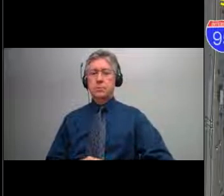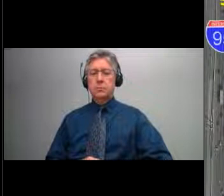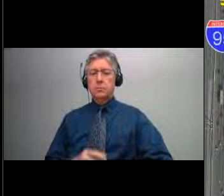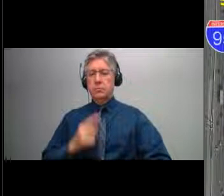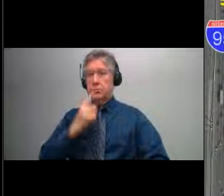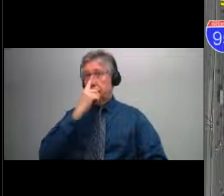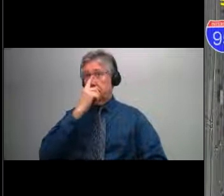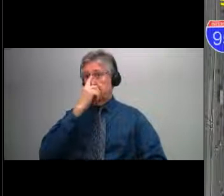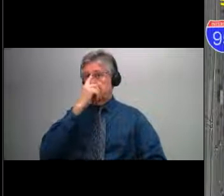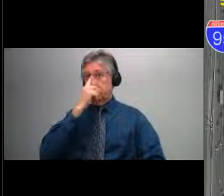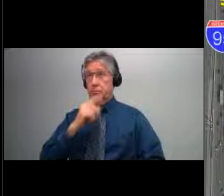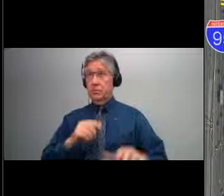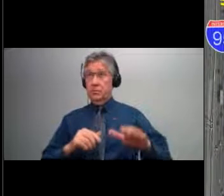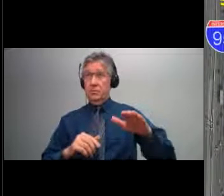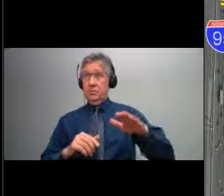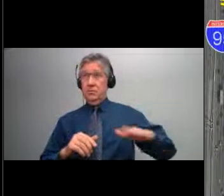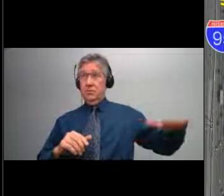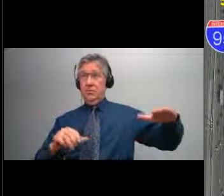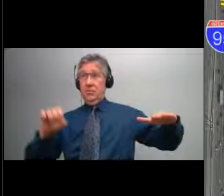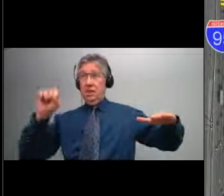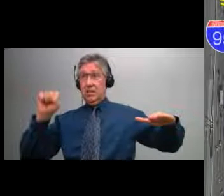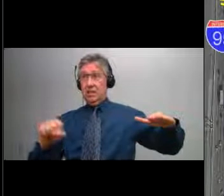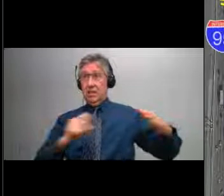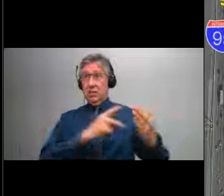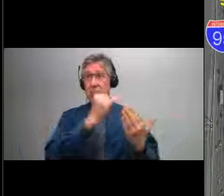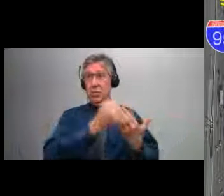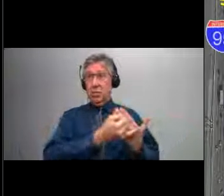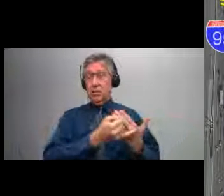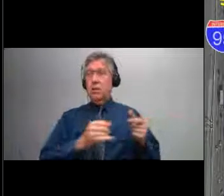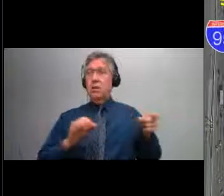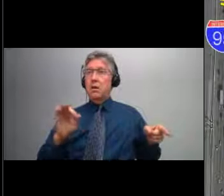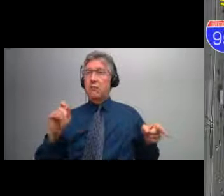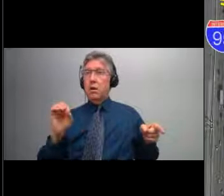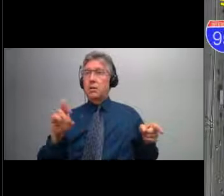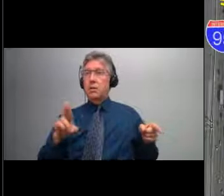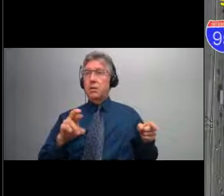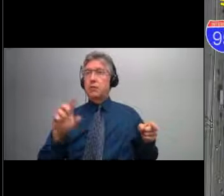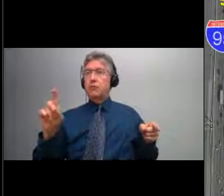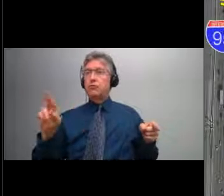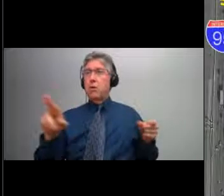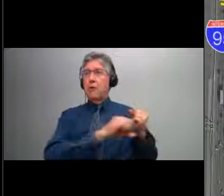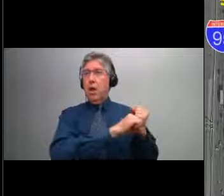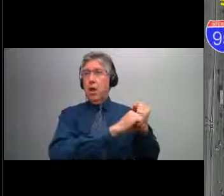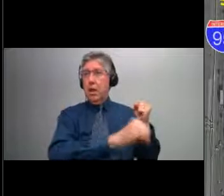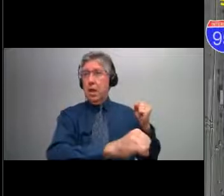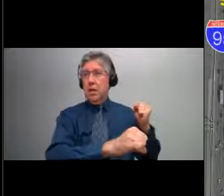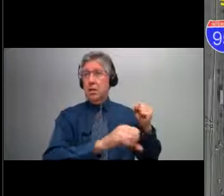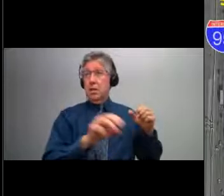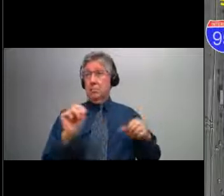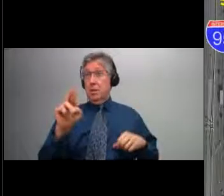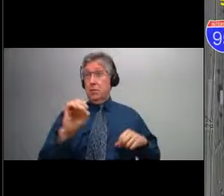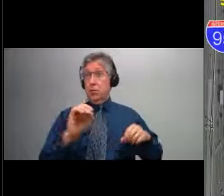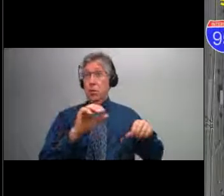The south project area includes the portion of Frontier Drive or the Frontier Drive extension south of the Metro station entrance, which starts with a new bridge